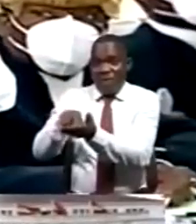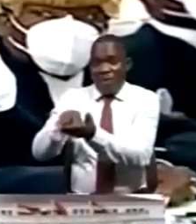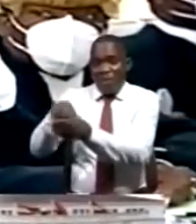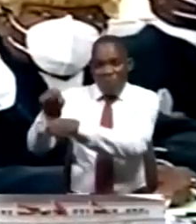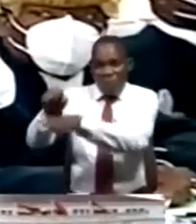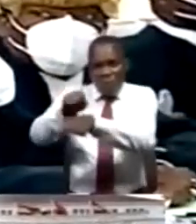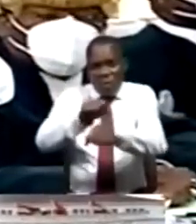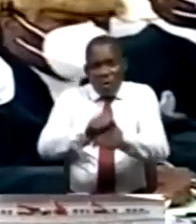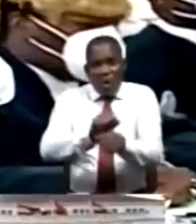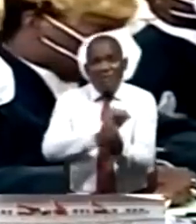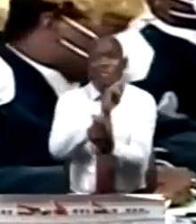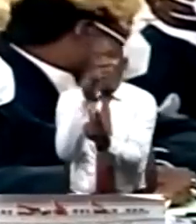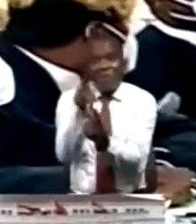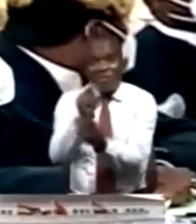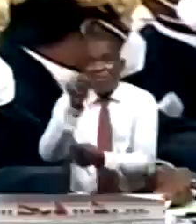roles diligently?